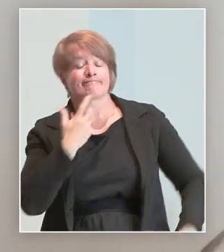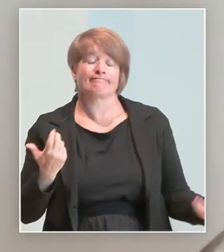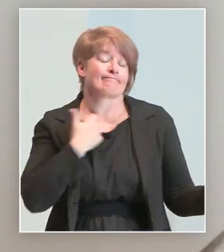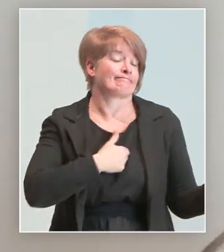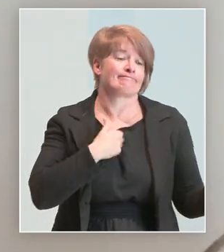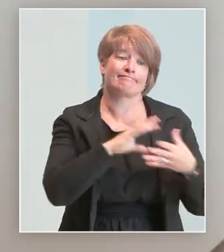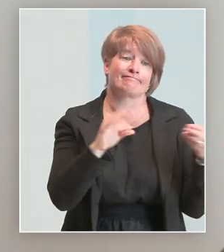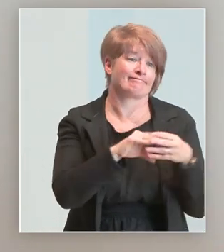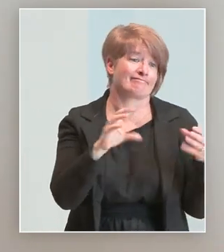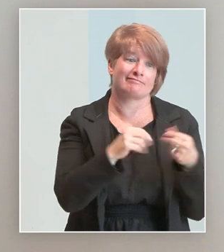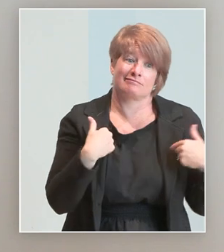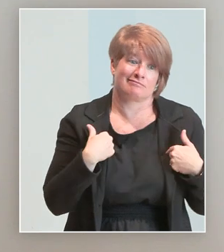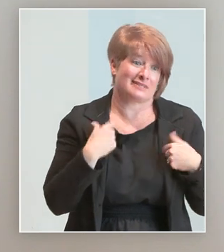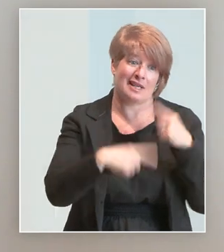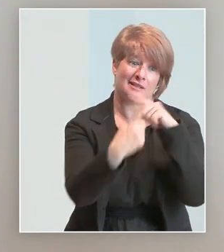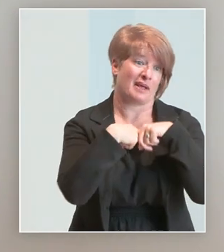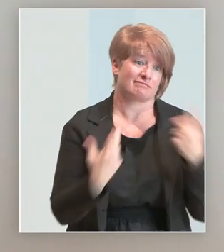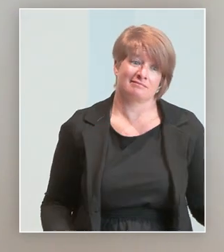unreliable narrator.